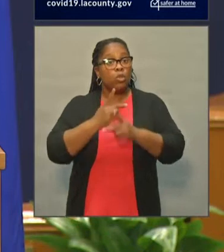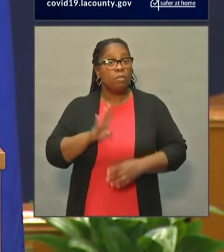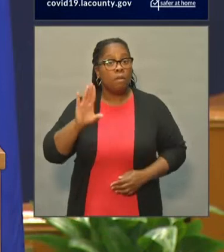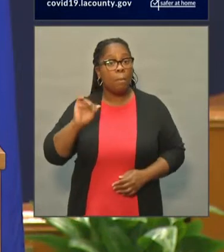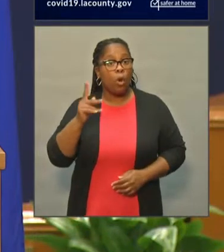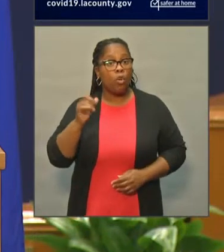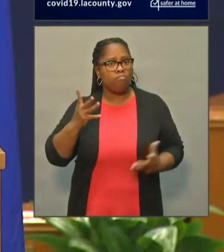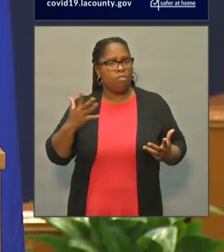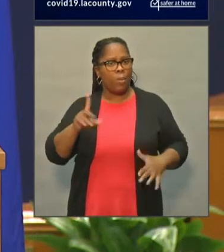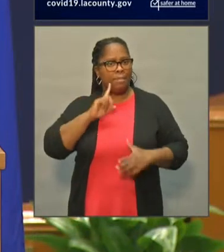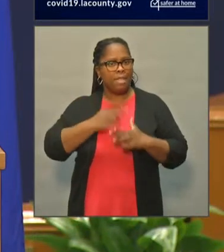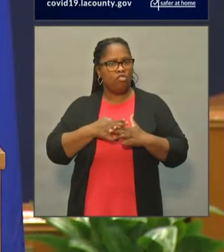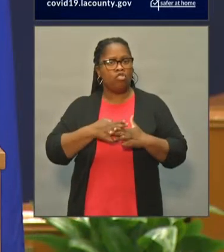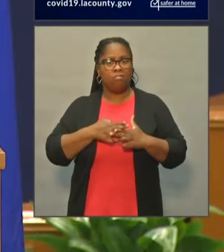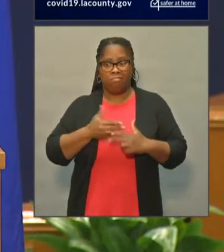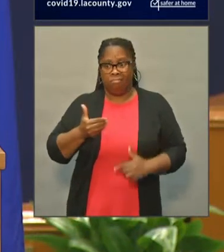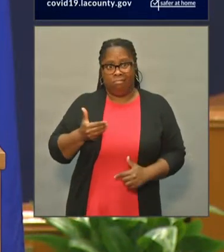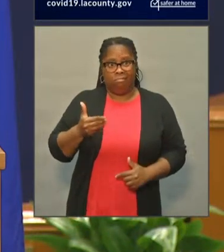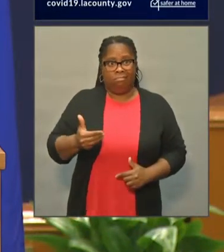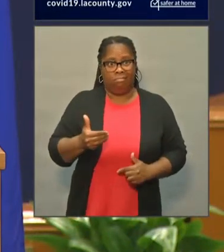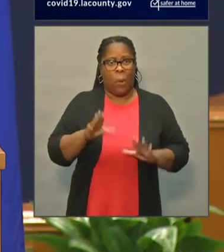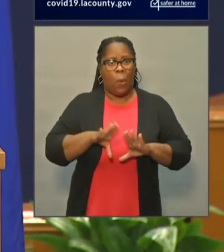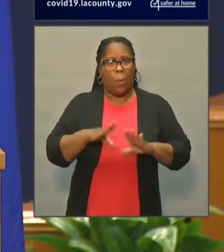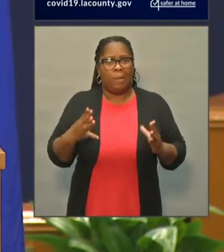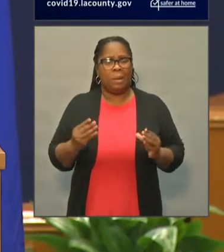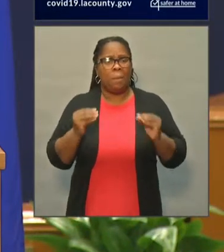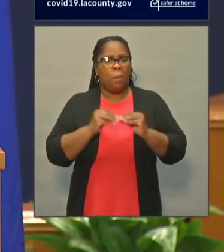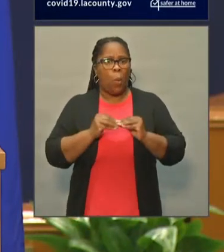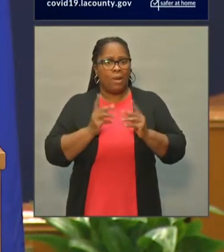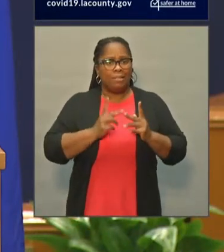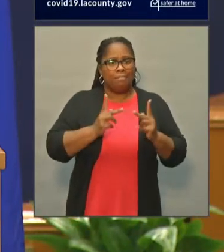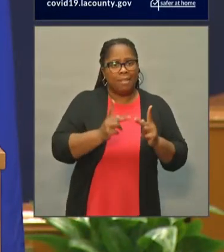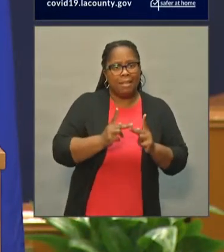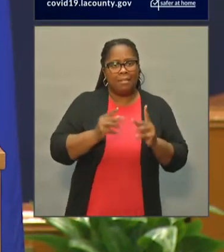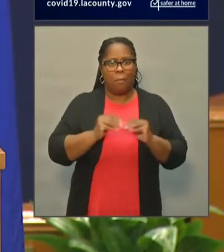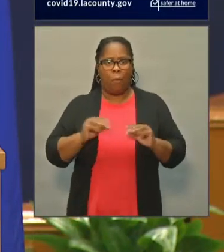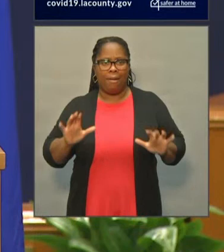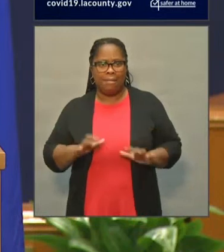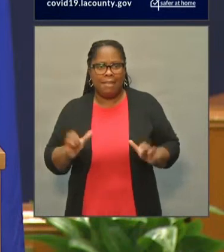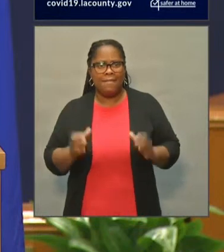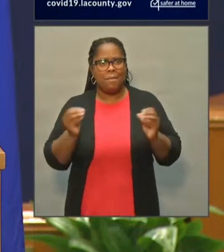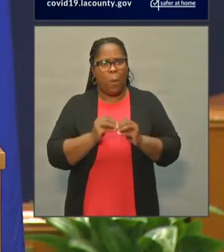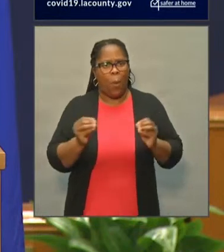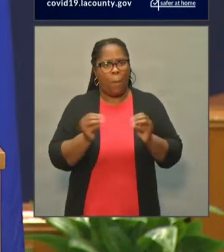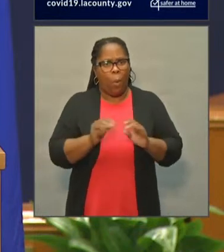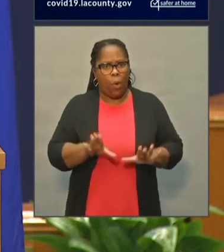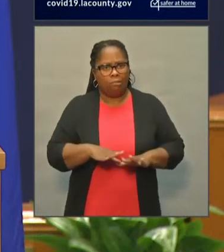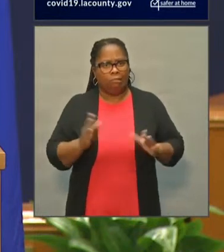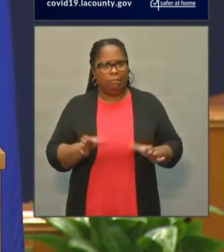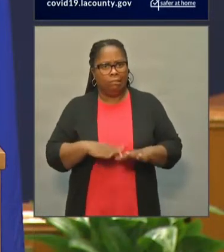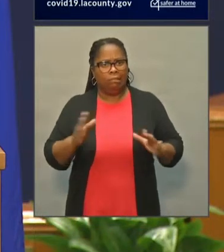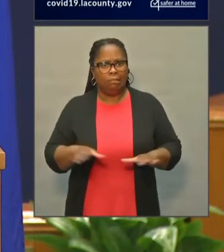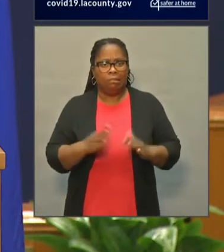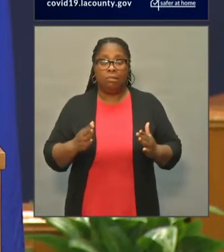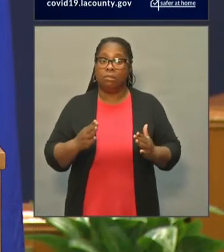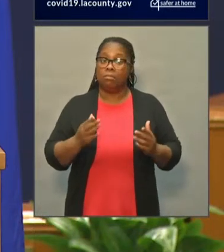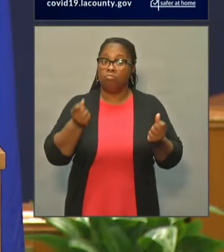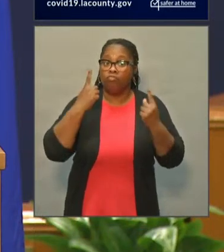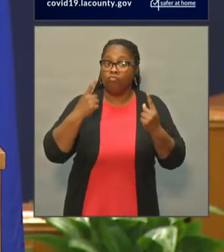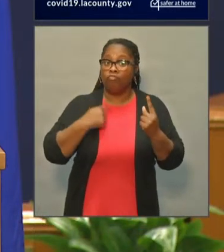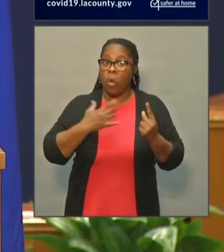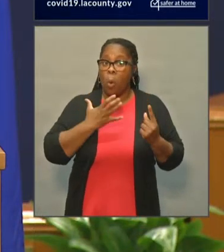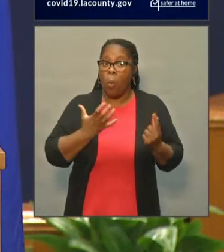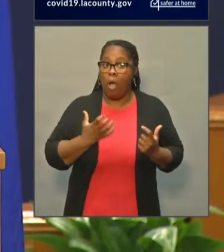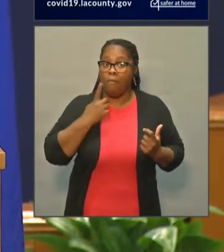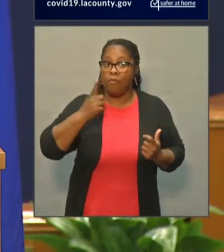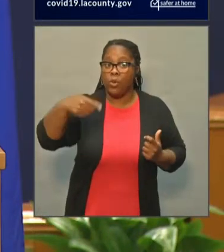and activities are reopening as we begin our Memorial Day weekend. And I want to wish everyone a healthy and safe weekend. And